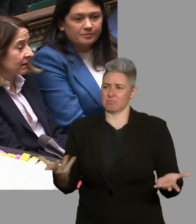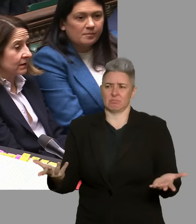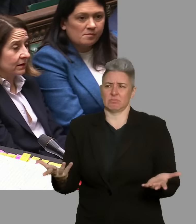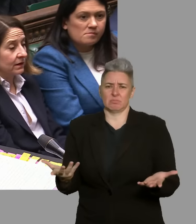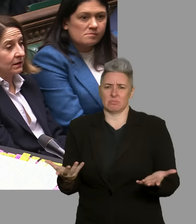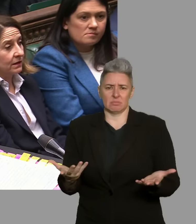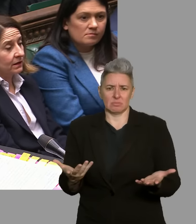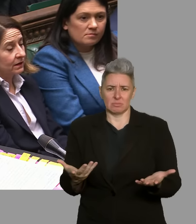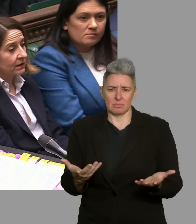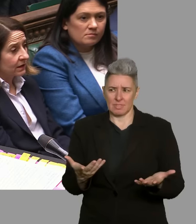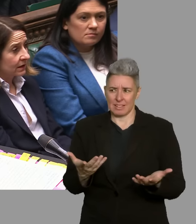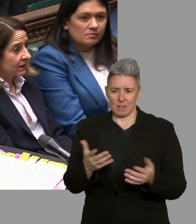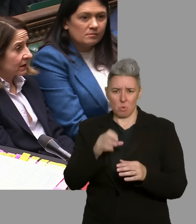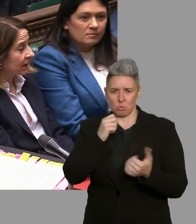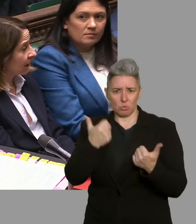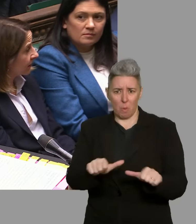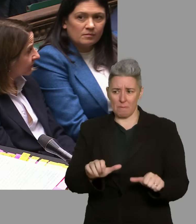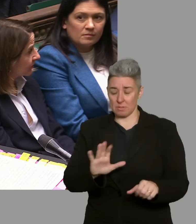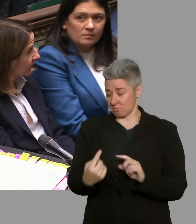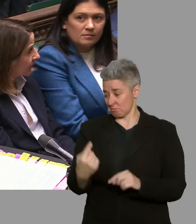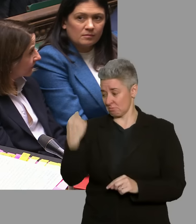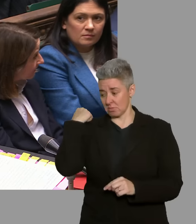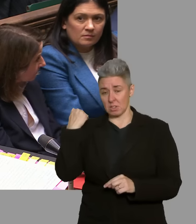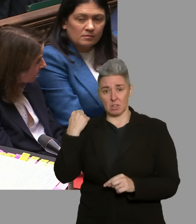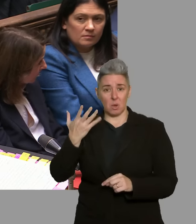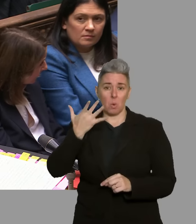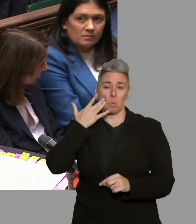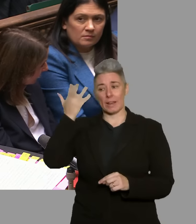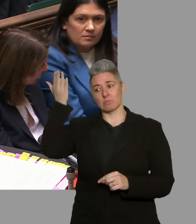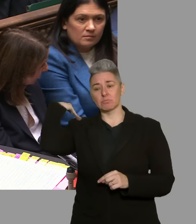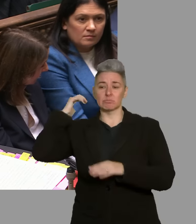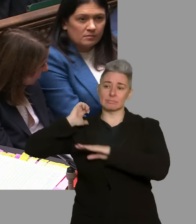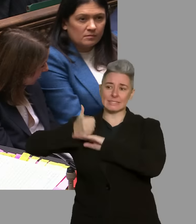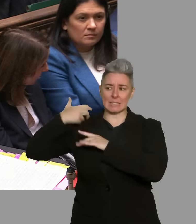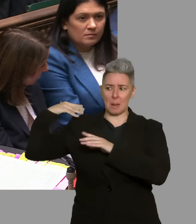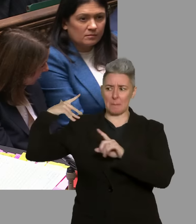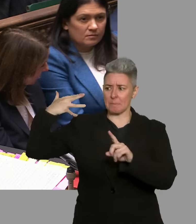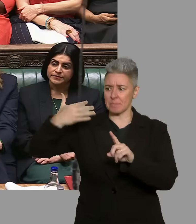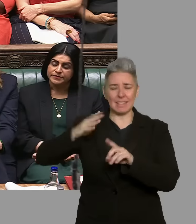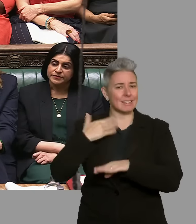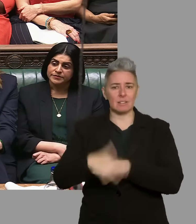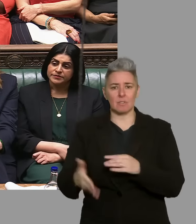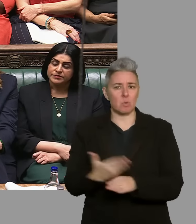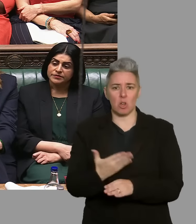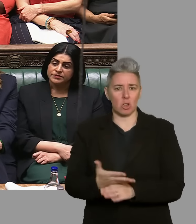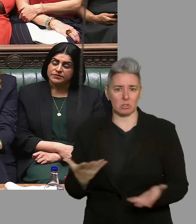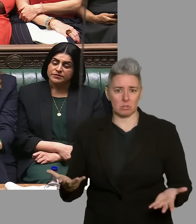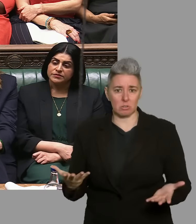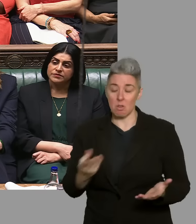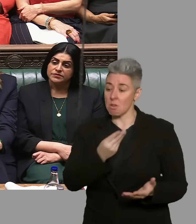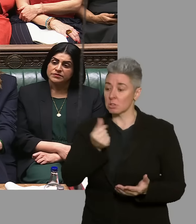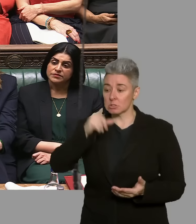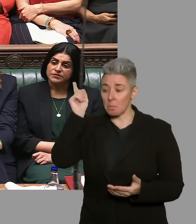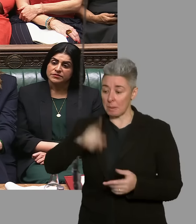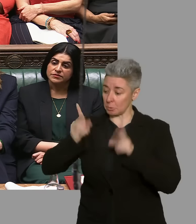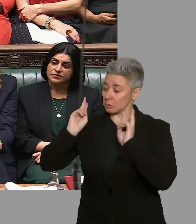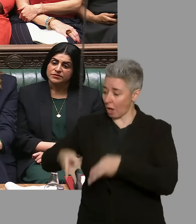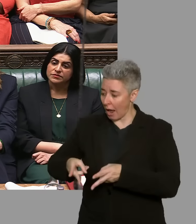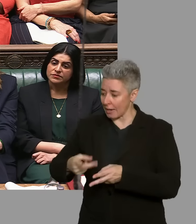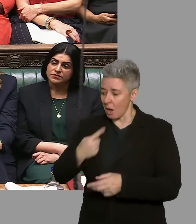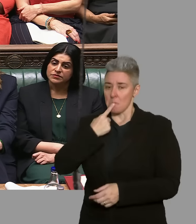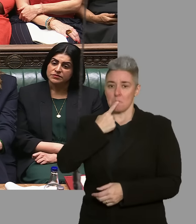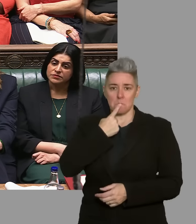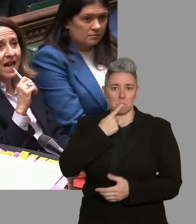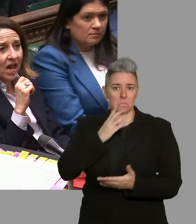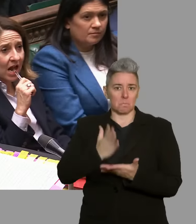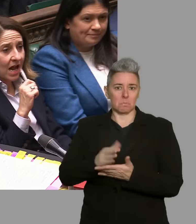was in place. It led to the death of those that, in fact, turned out were innocent. But what we must do is improve, as we are, the